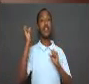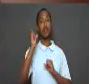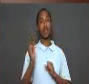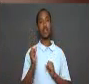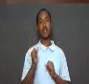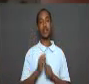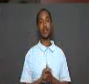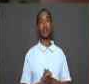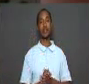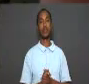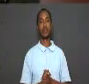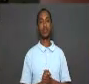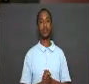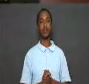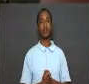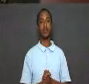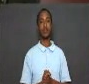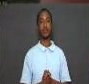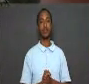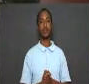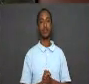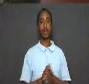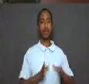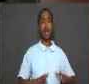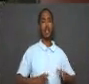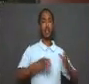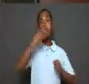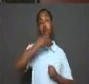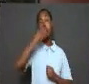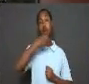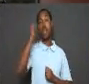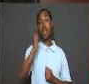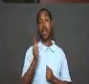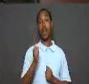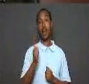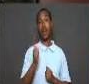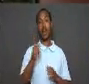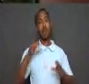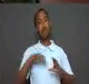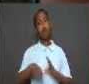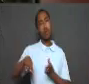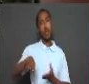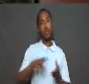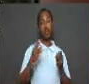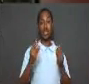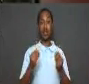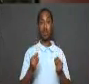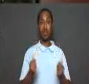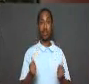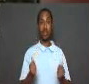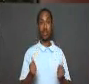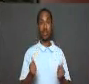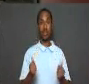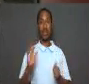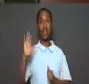temperatures. A blast of hot air is blown through the molten metal from a set